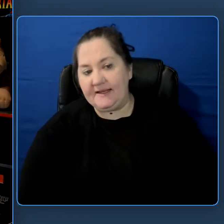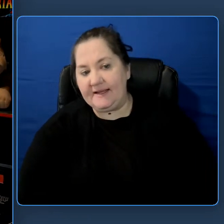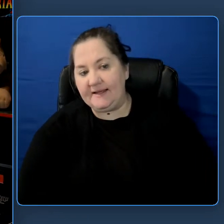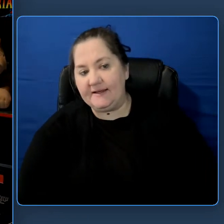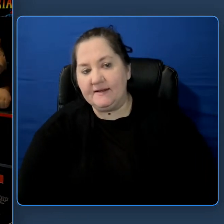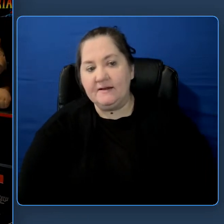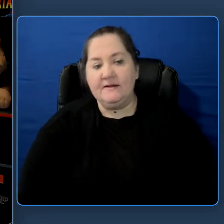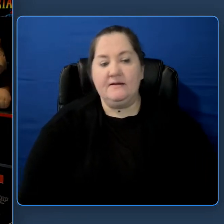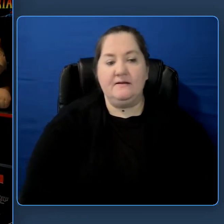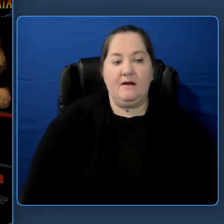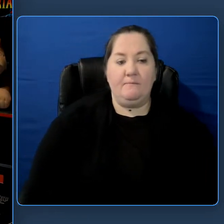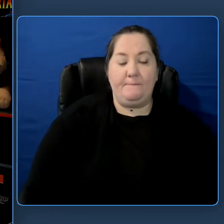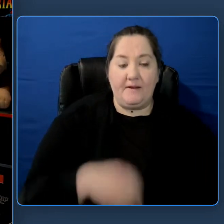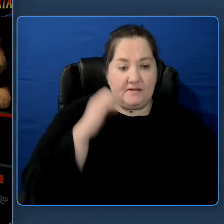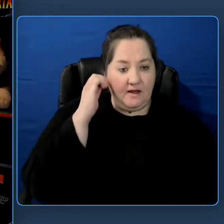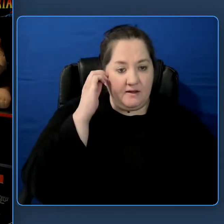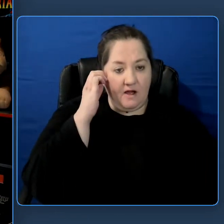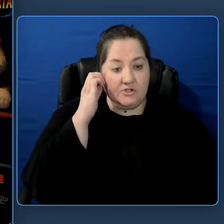the company